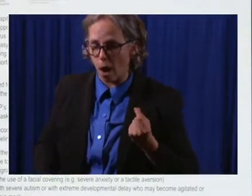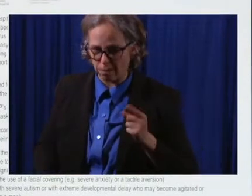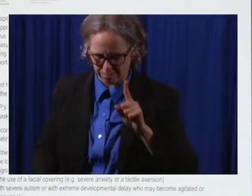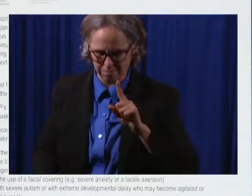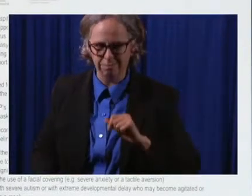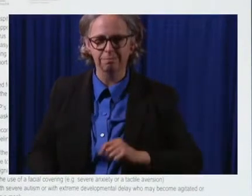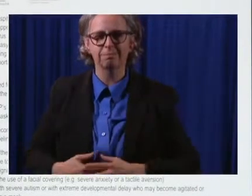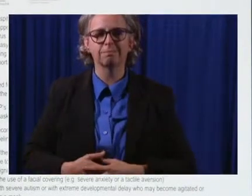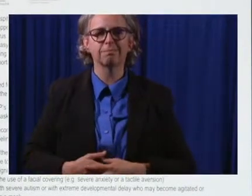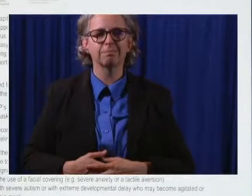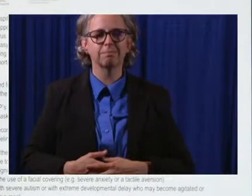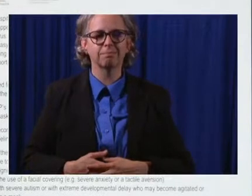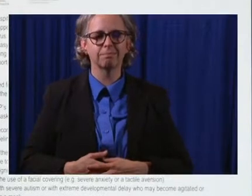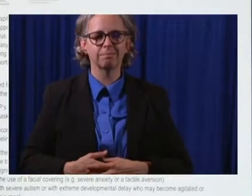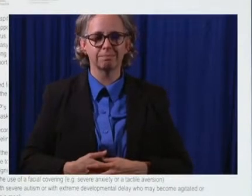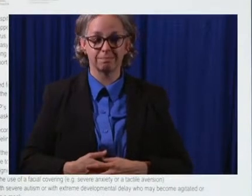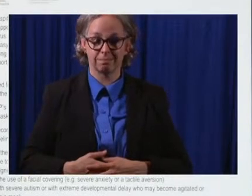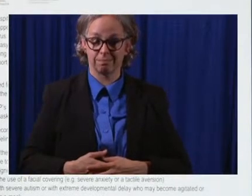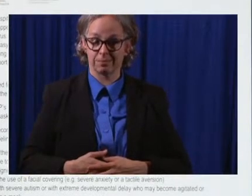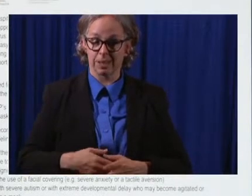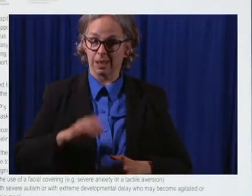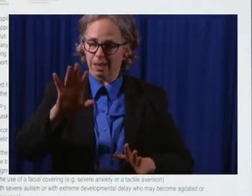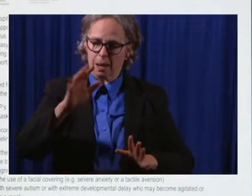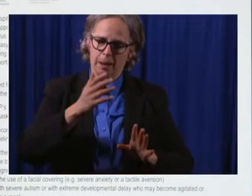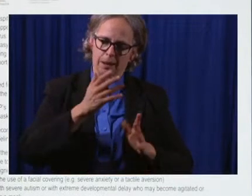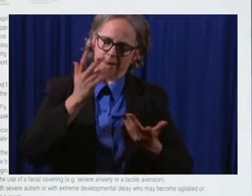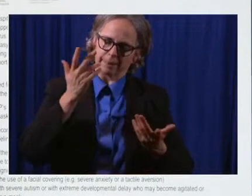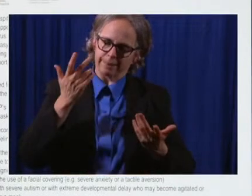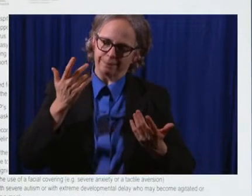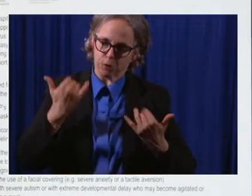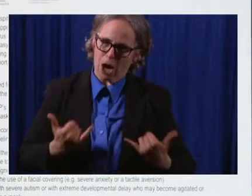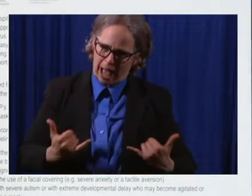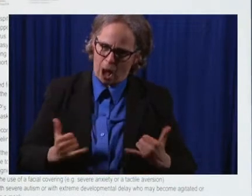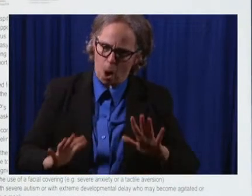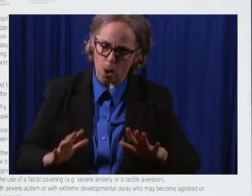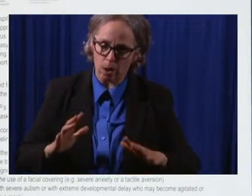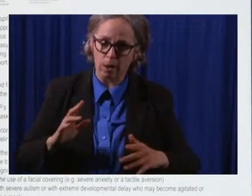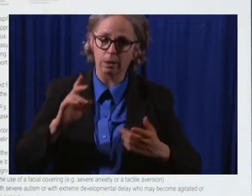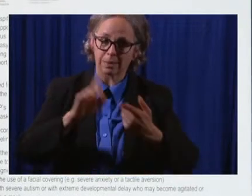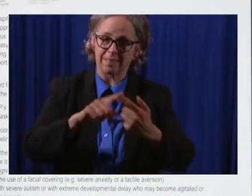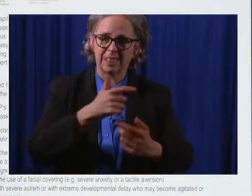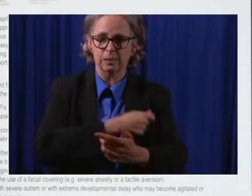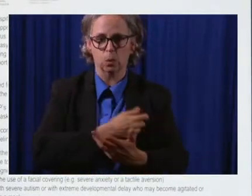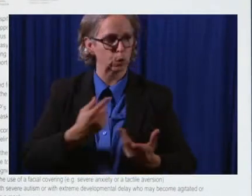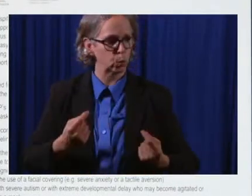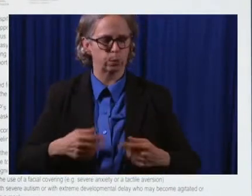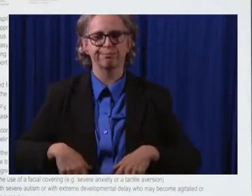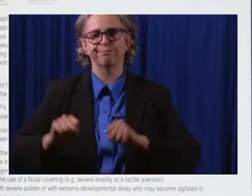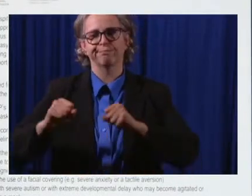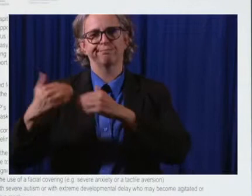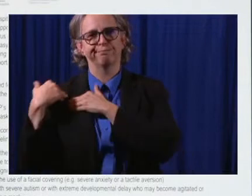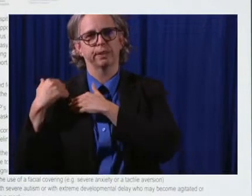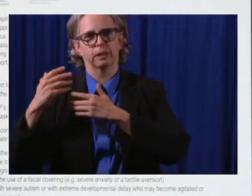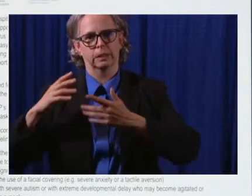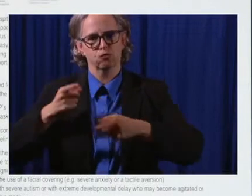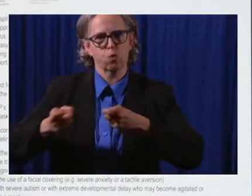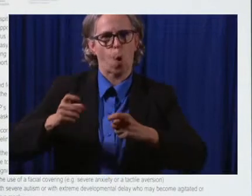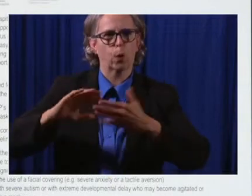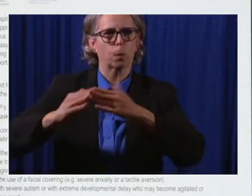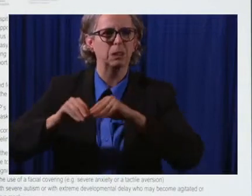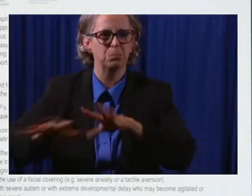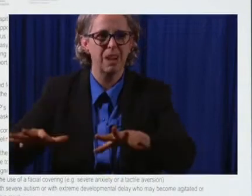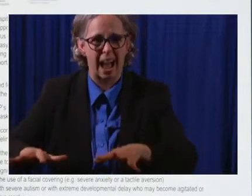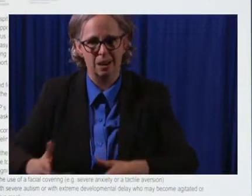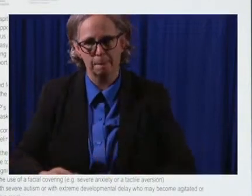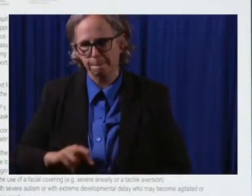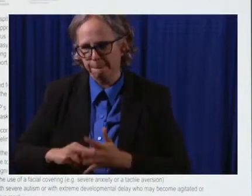without a vaccine, you're limited to what you can control. But the other thing we can control is community spread. Collectively, we can control that. This